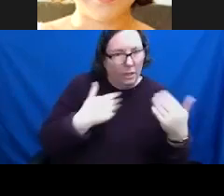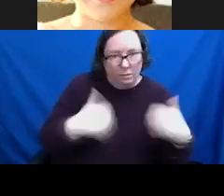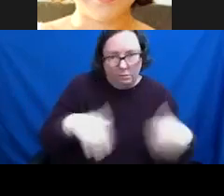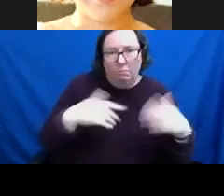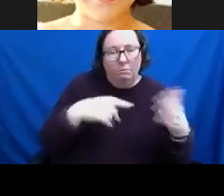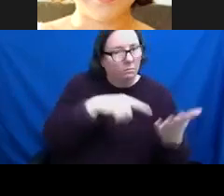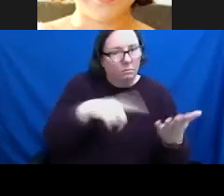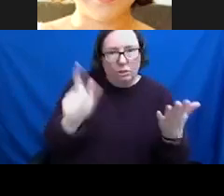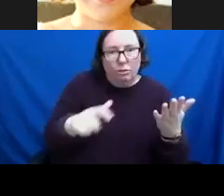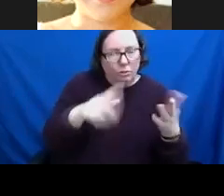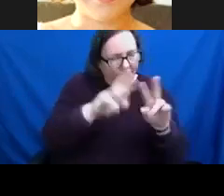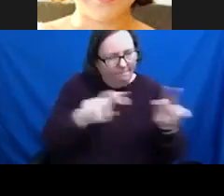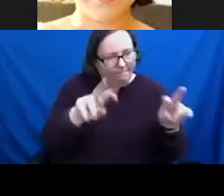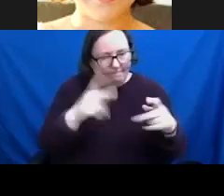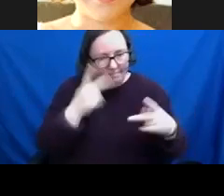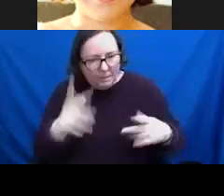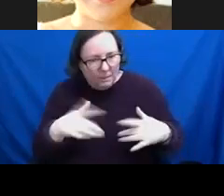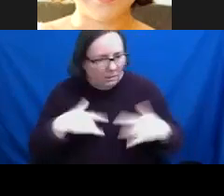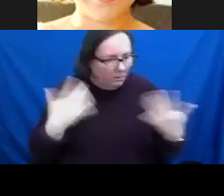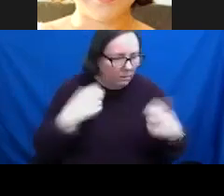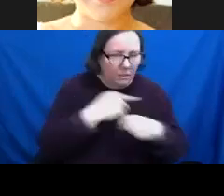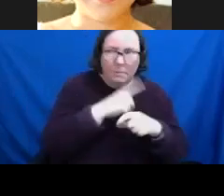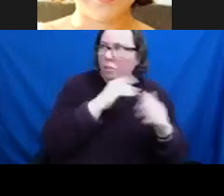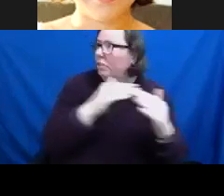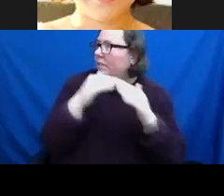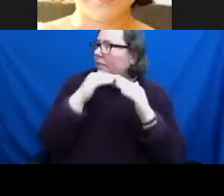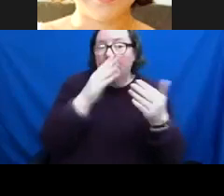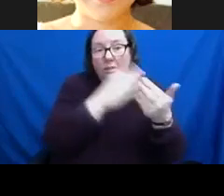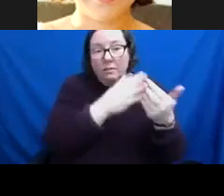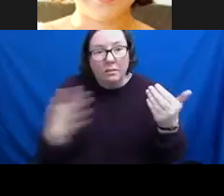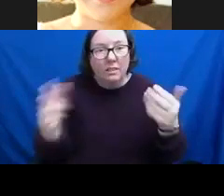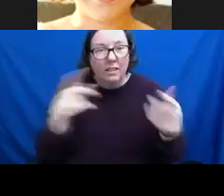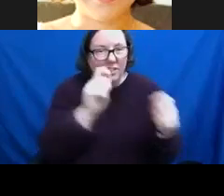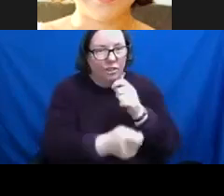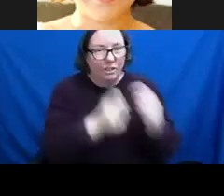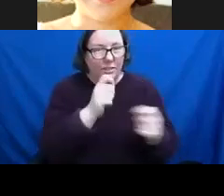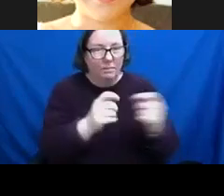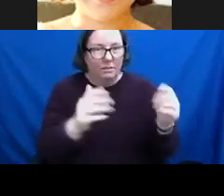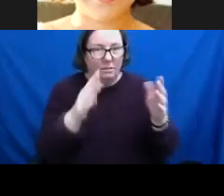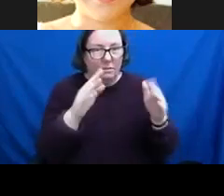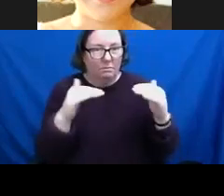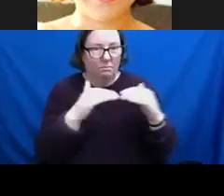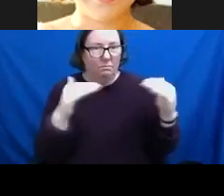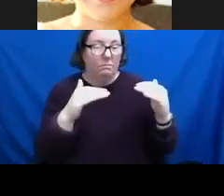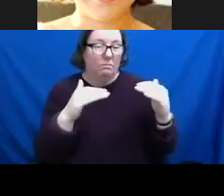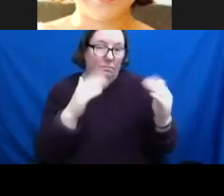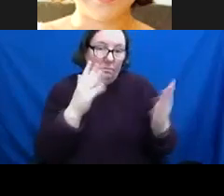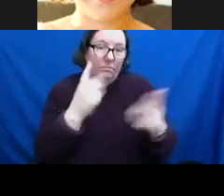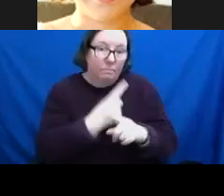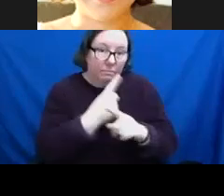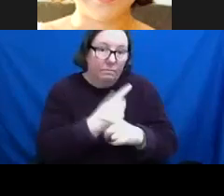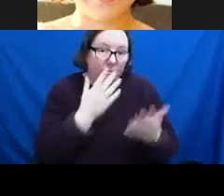see where, from a permanent standpoint, adjustments may be appropriate. So